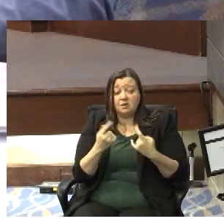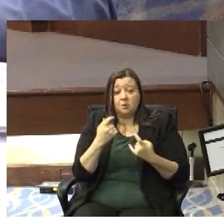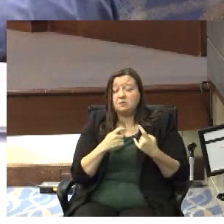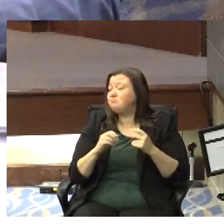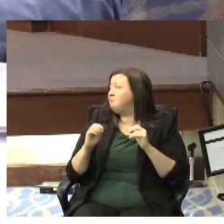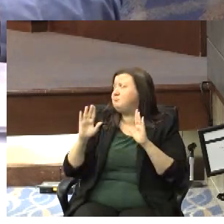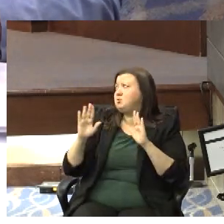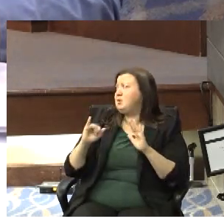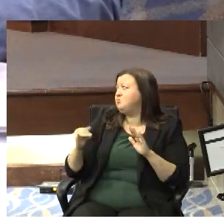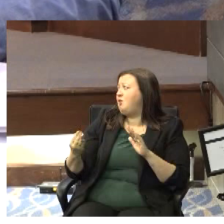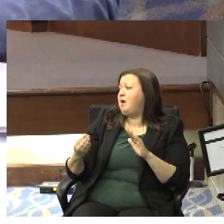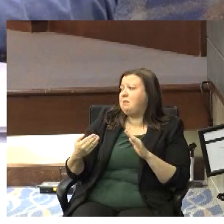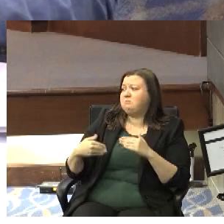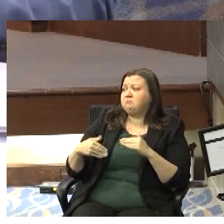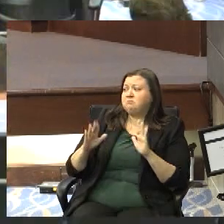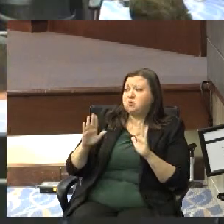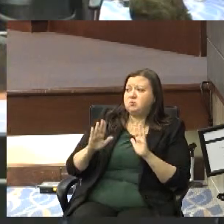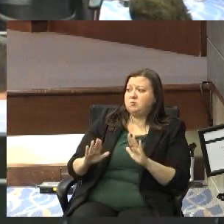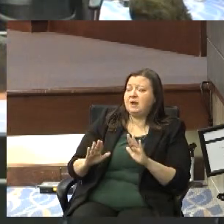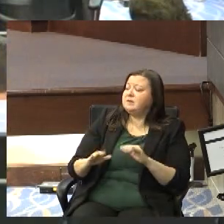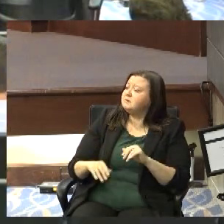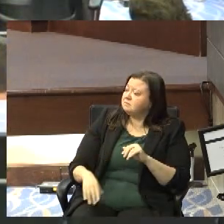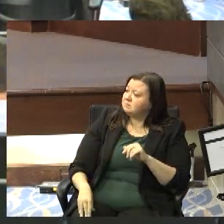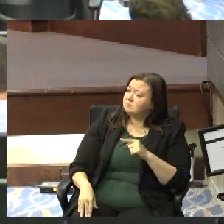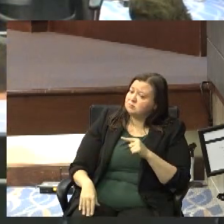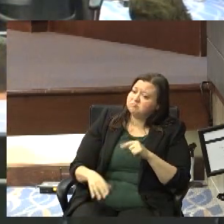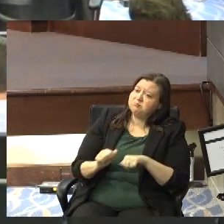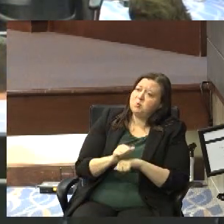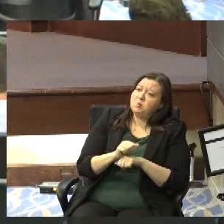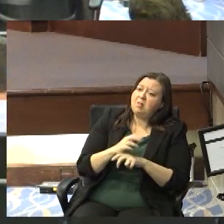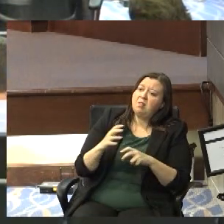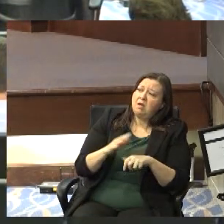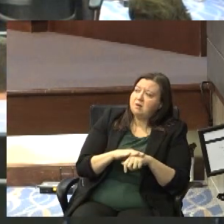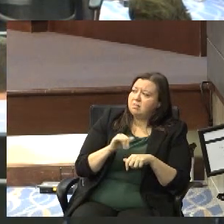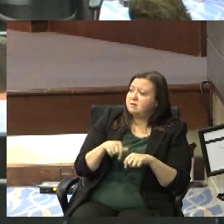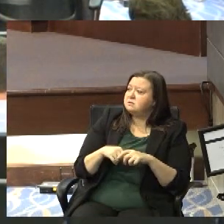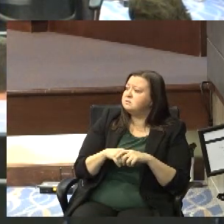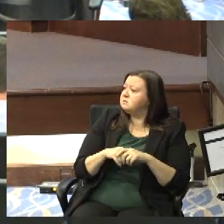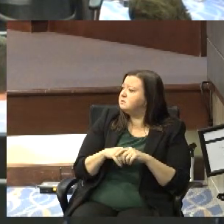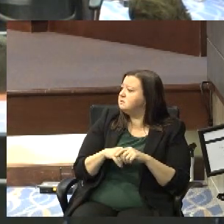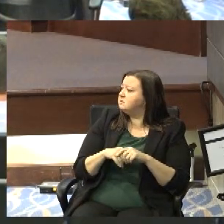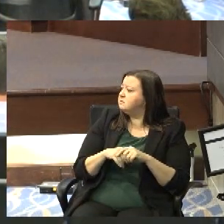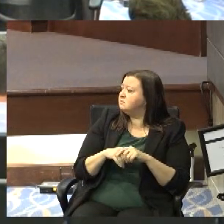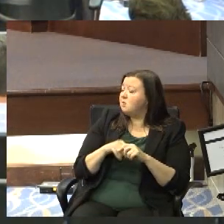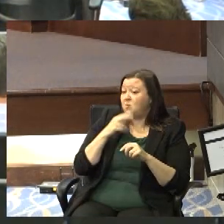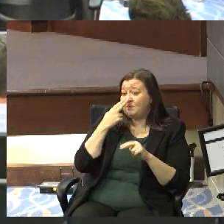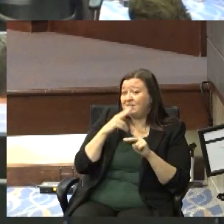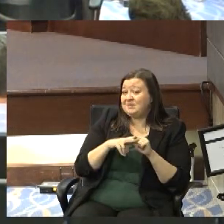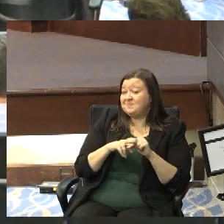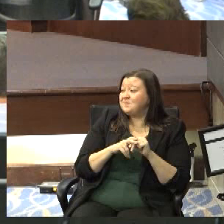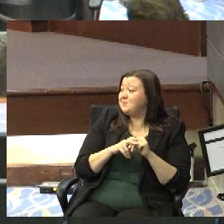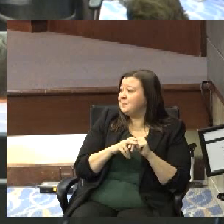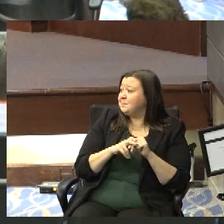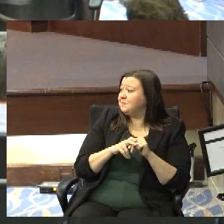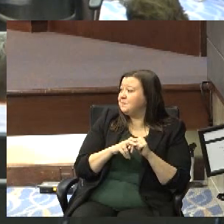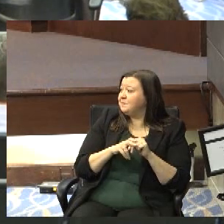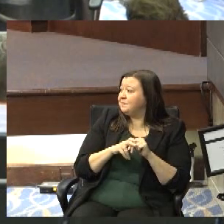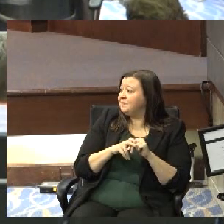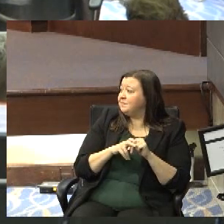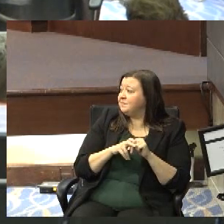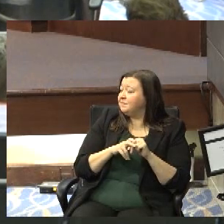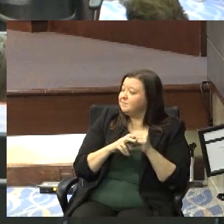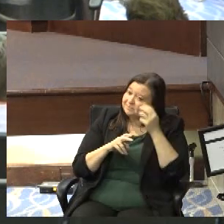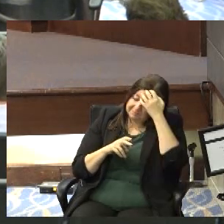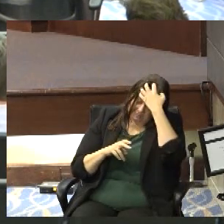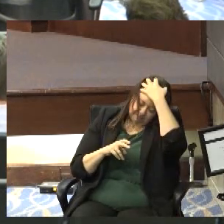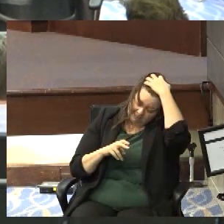great job, Jonathan. This is great. And Lisa, I know that you've done a lot of work on this too. No questions. It'll be fun. Jonathan, how long are the faces